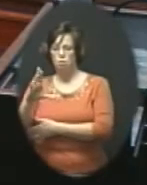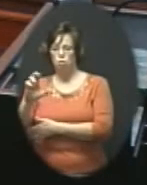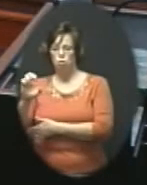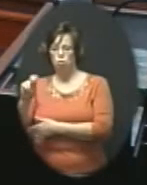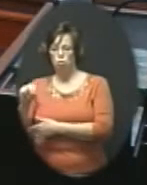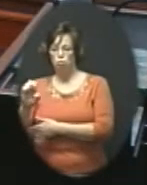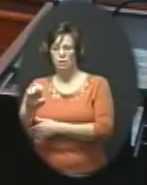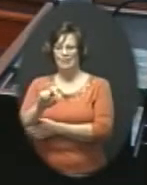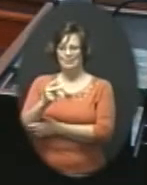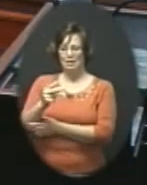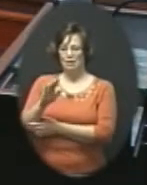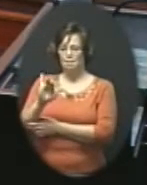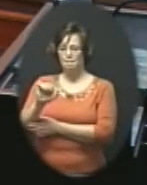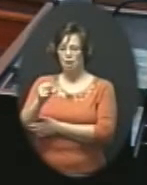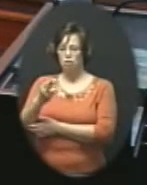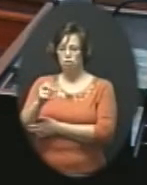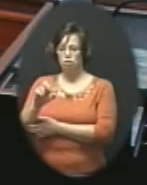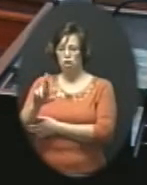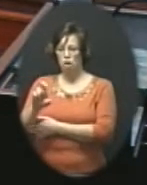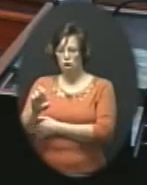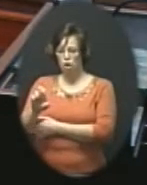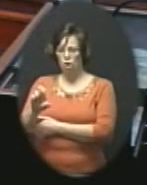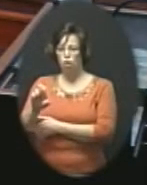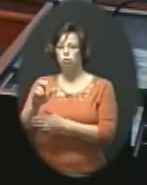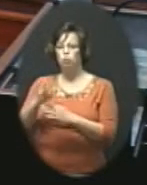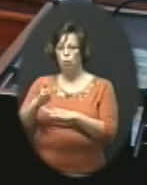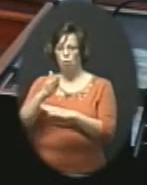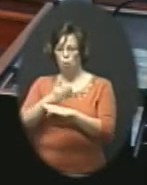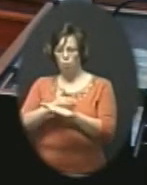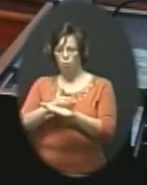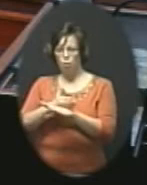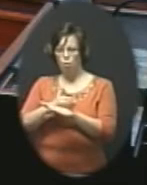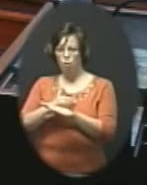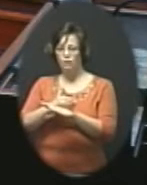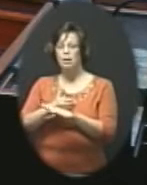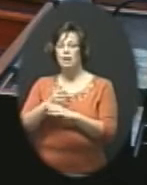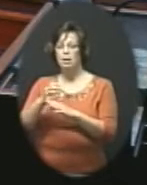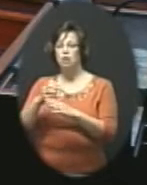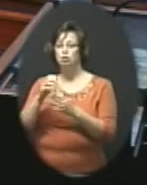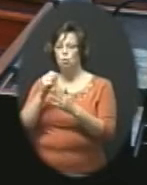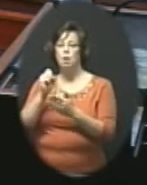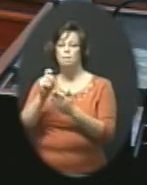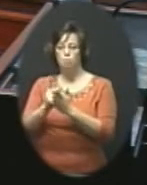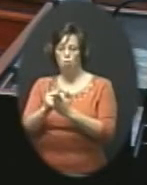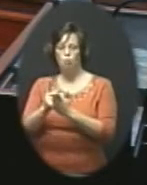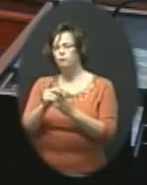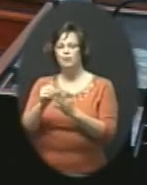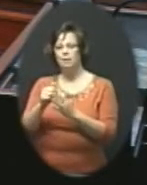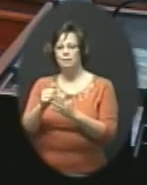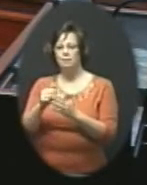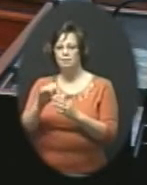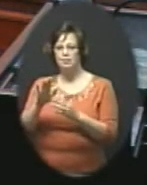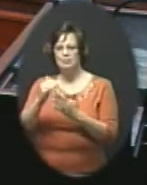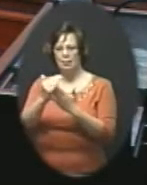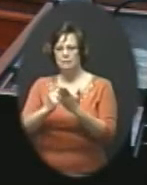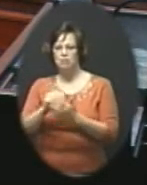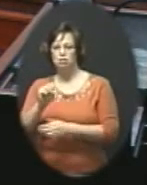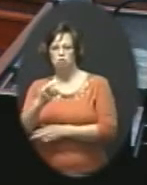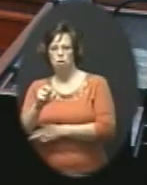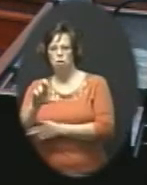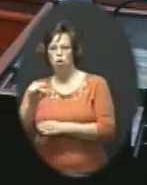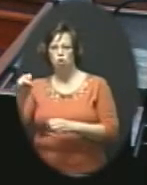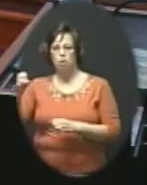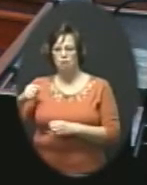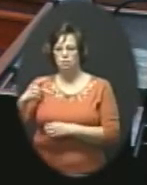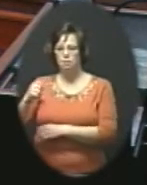and a second by Mr. Shear to approve the consent agenda items as listed. Ms. Hinn? Mr. Shear? Yes.